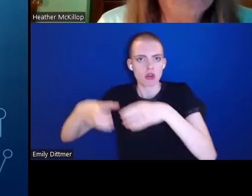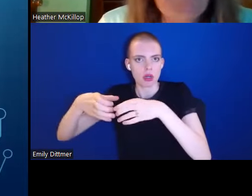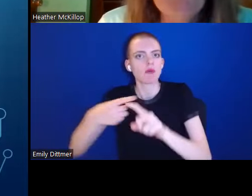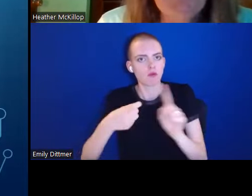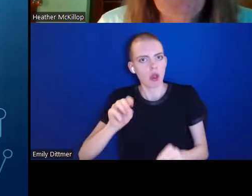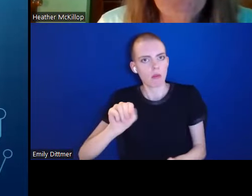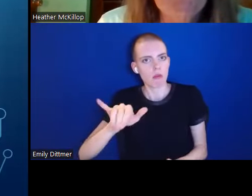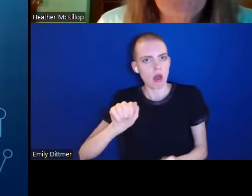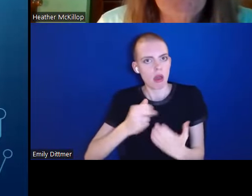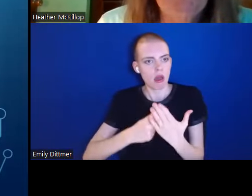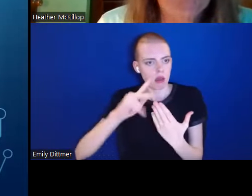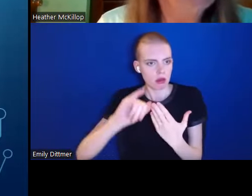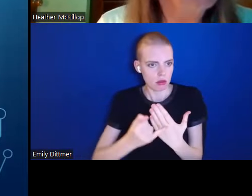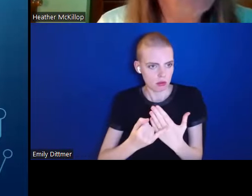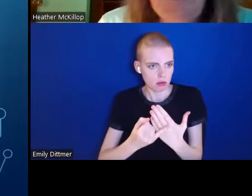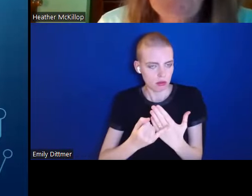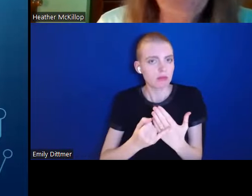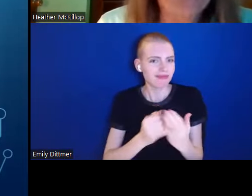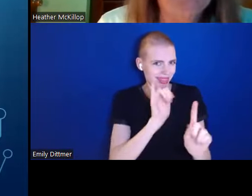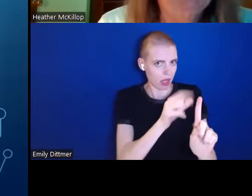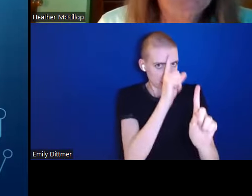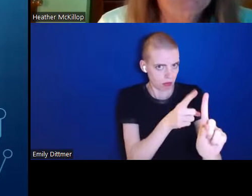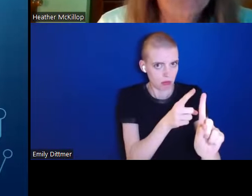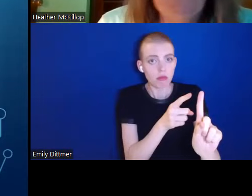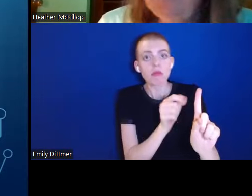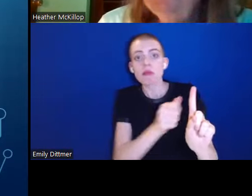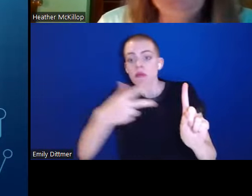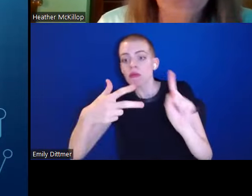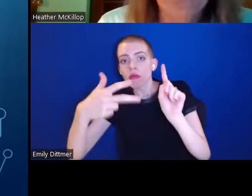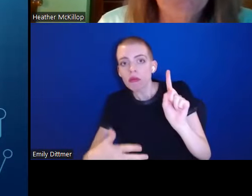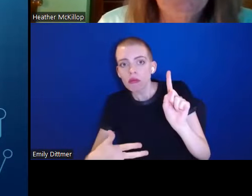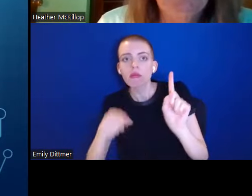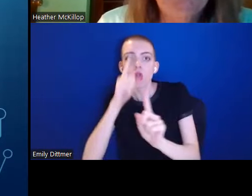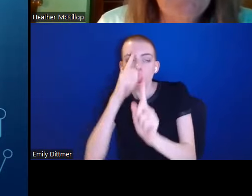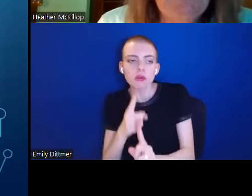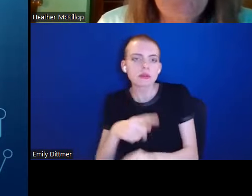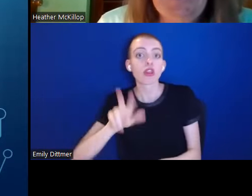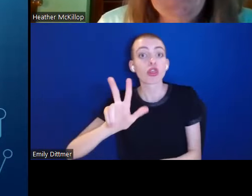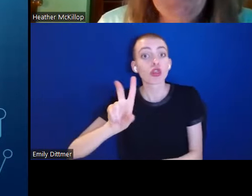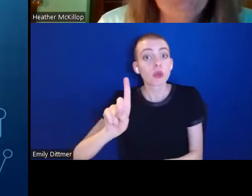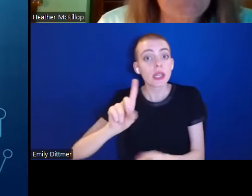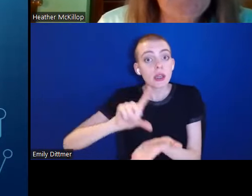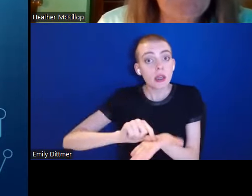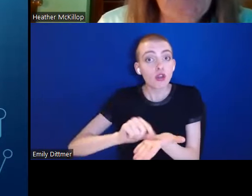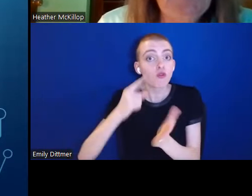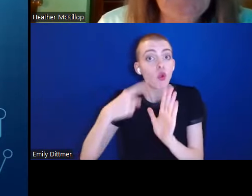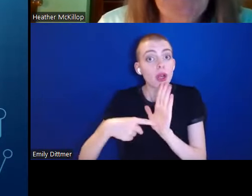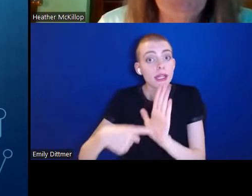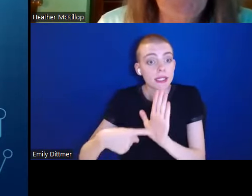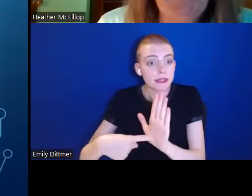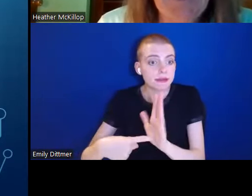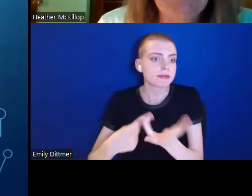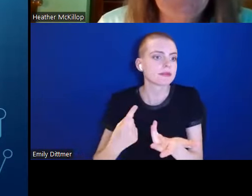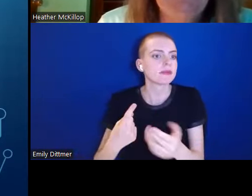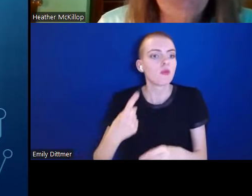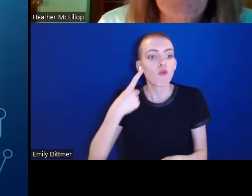The subsequent goals were 3D printing for exhibits, such as the AIA Site Preservation Grant, where